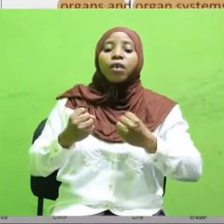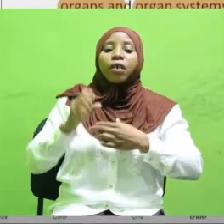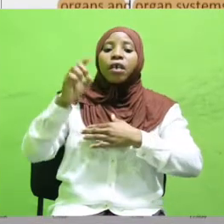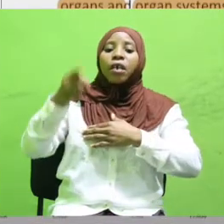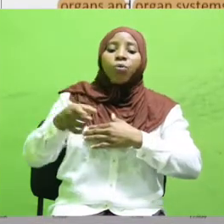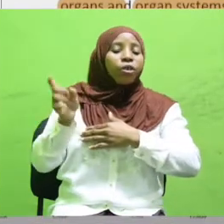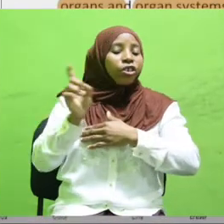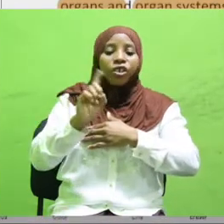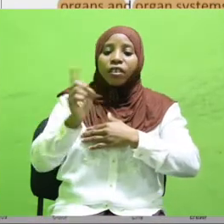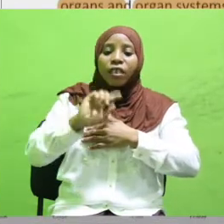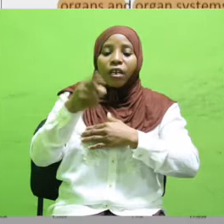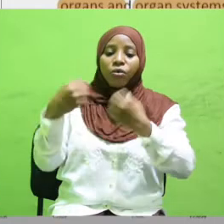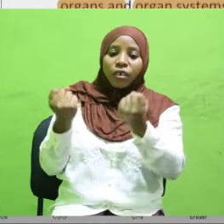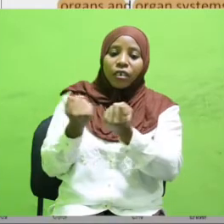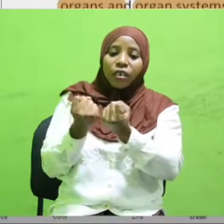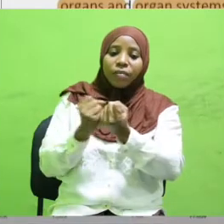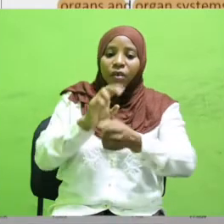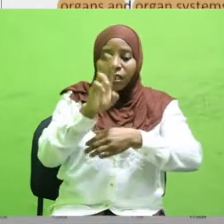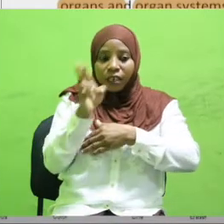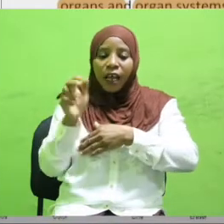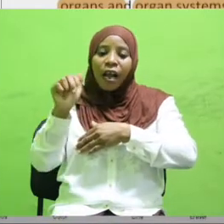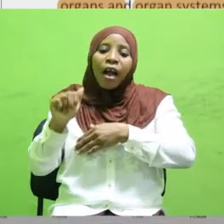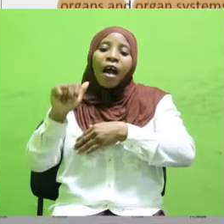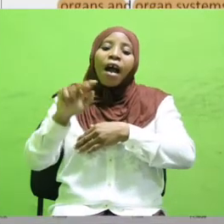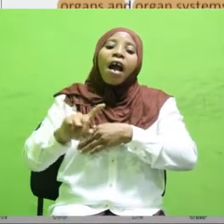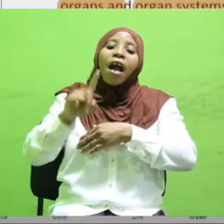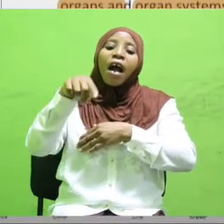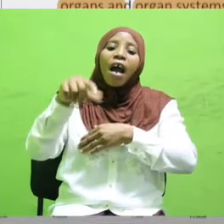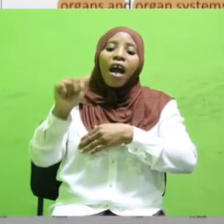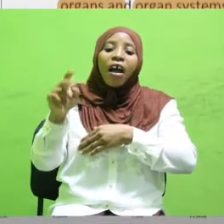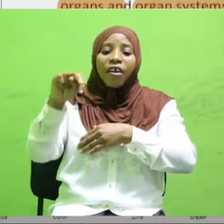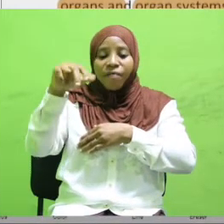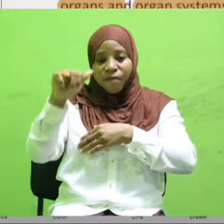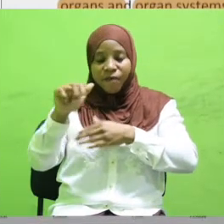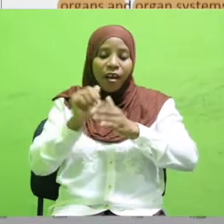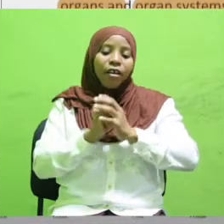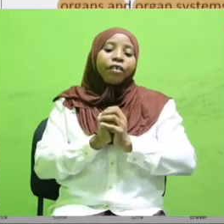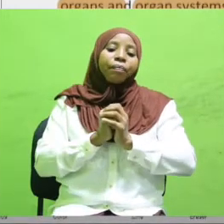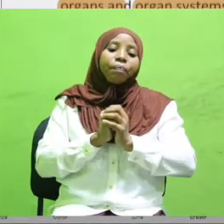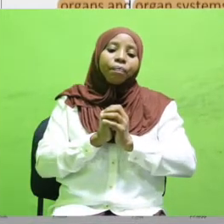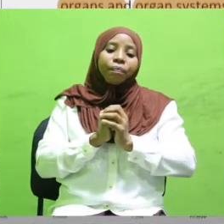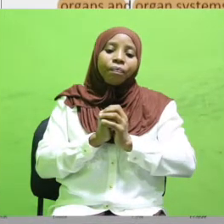hyphae. Hyphae are just thin thread-like